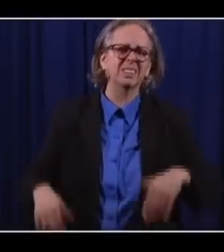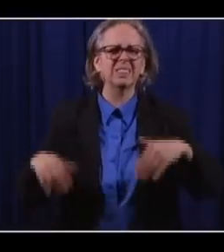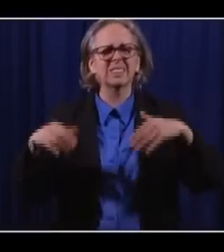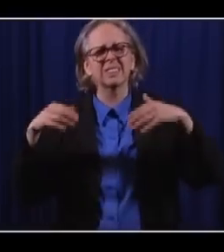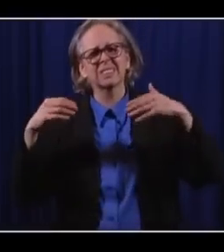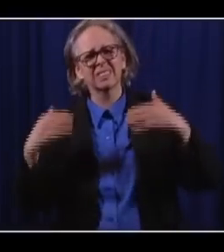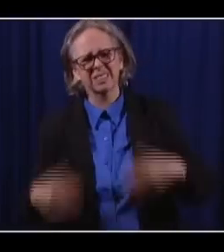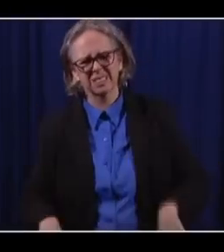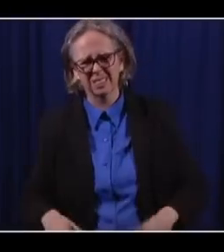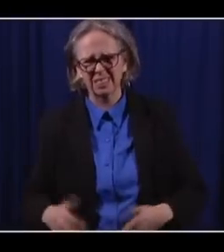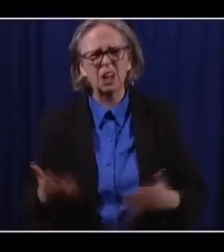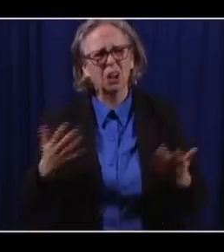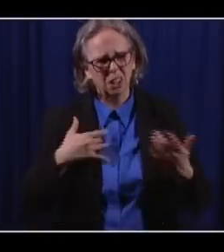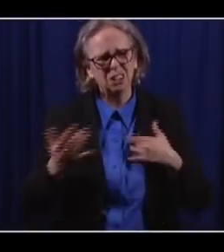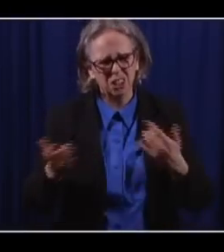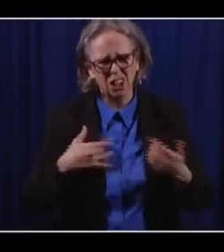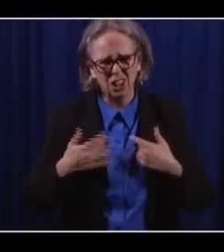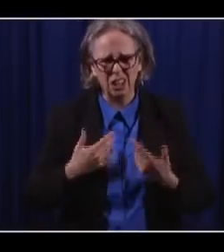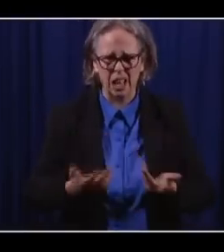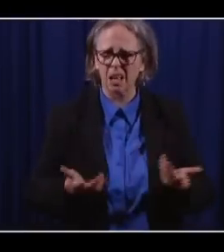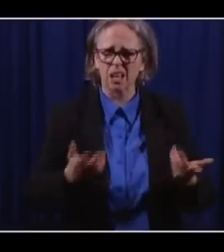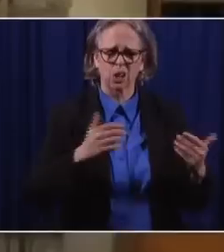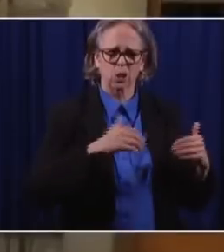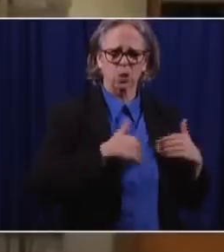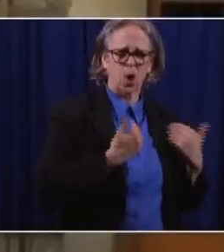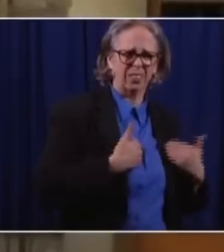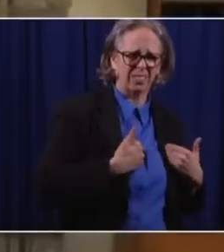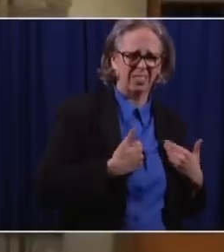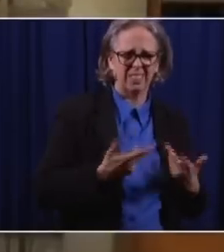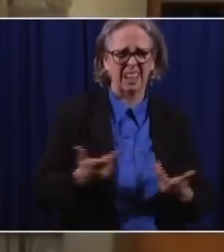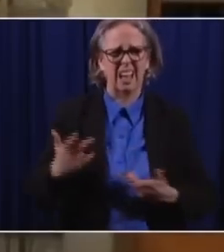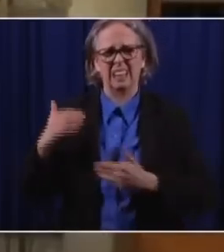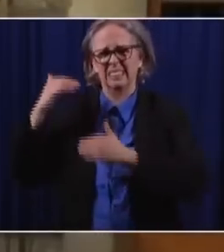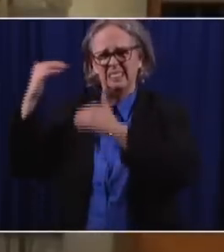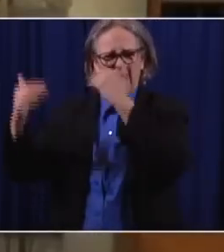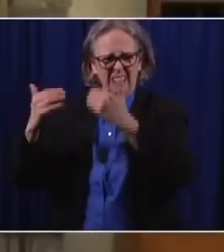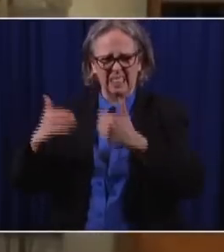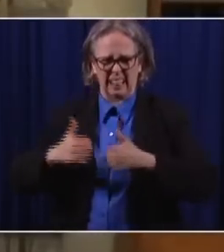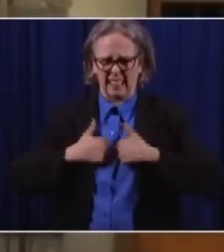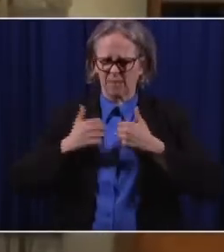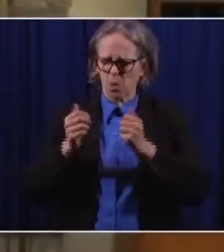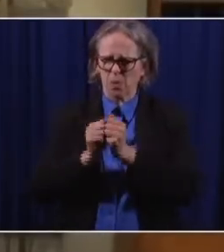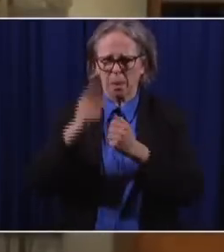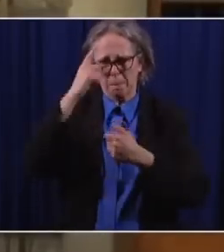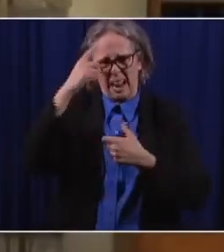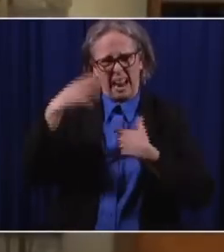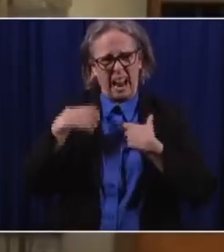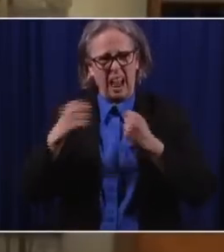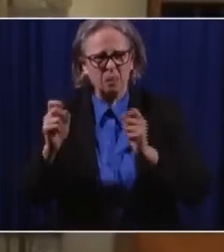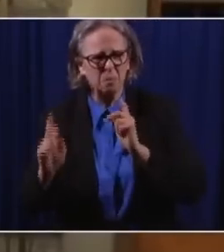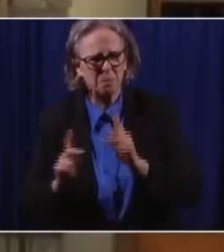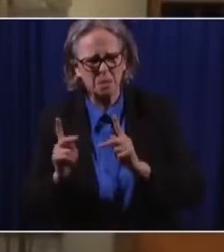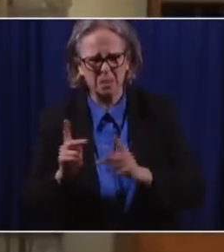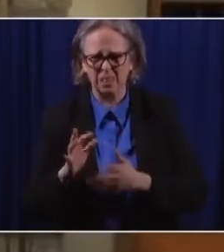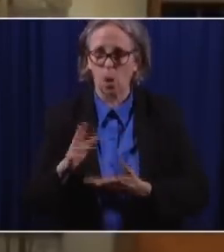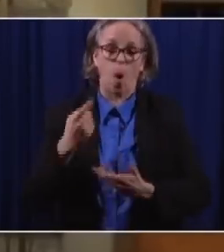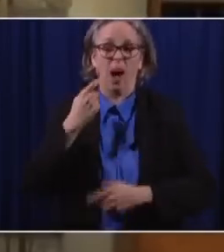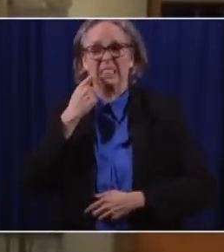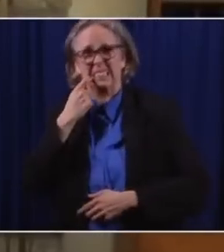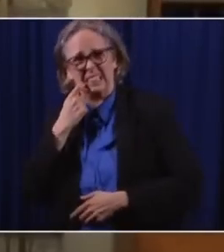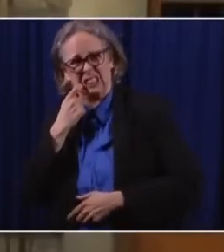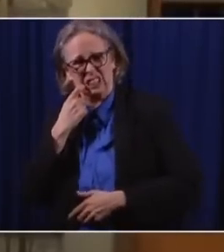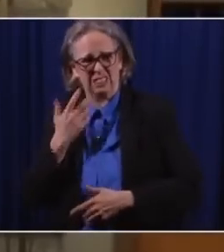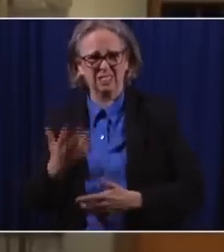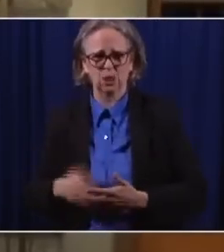adults living with mental illness and those living with addiction. She and her team, along with the Recovery Ohio team